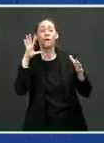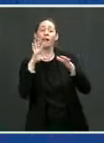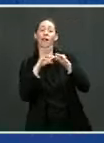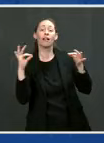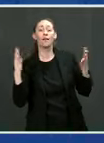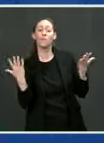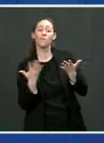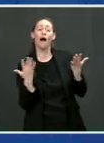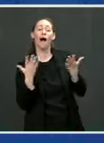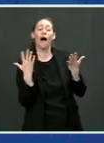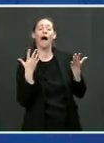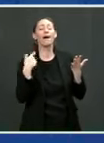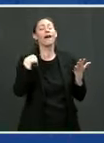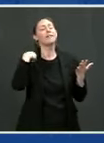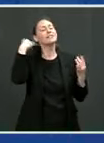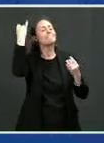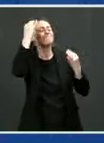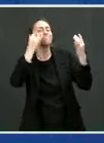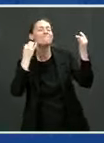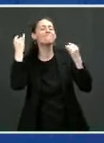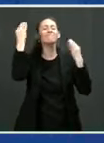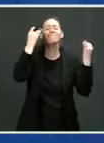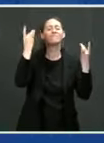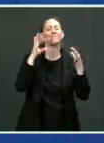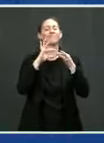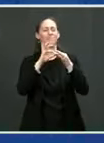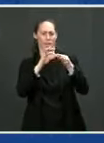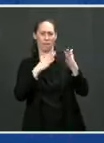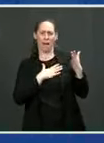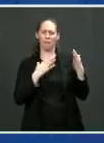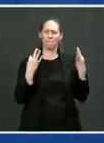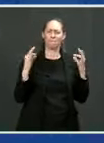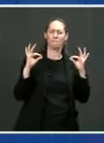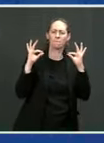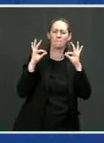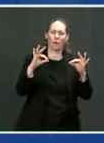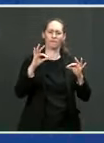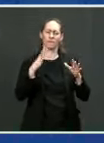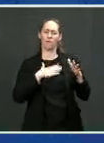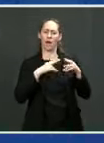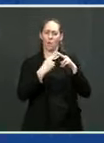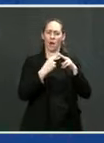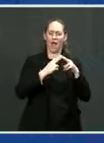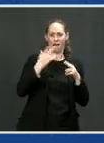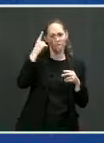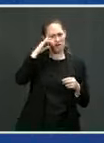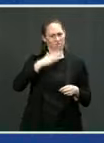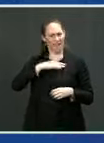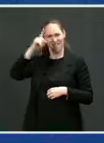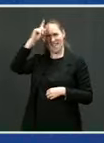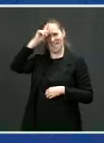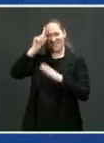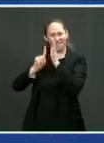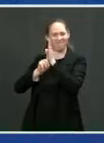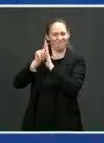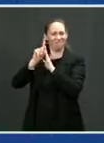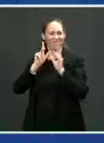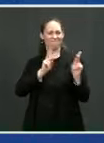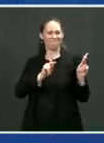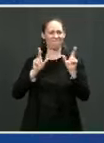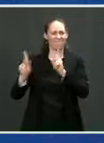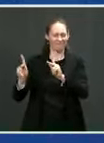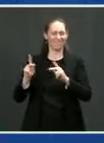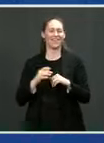"Just thinking about my ideal weight if I was 8 feet tall." A fellow of infinite jest, who